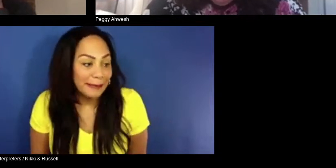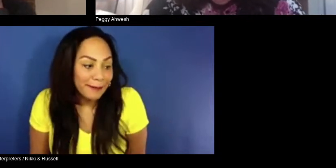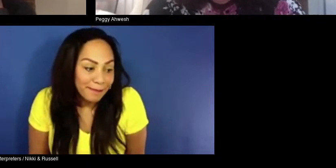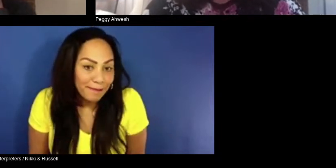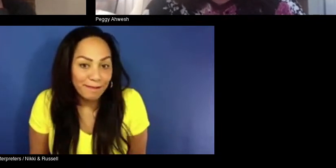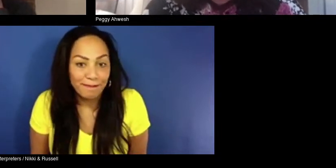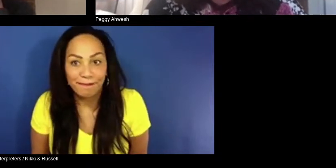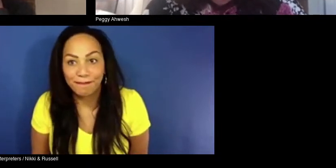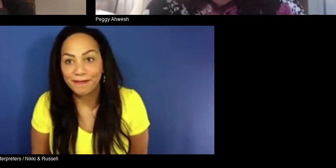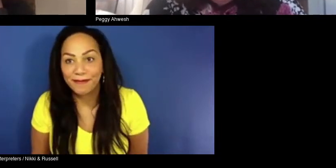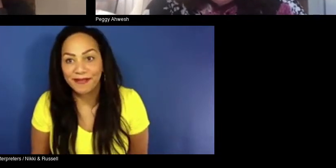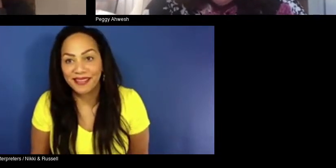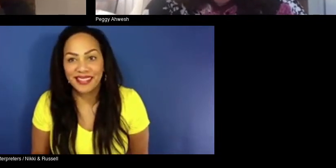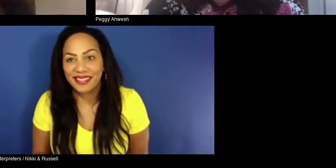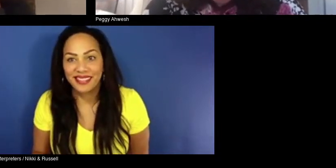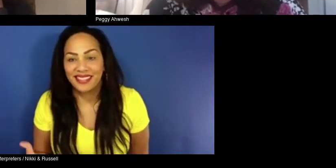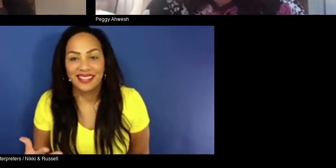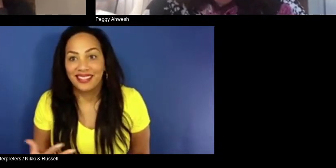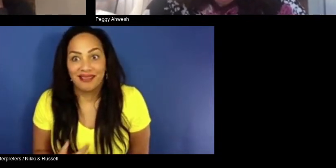somewhat dumbfounding.